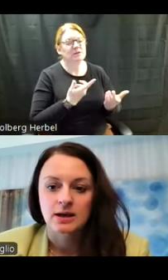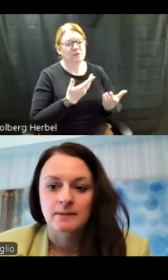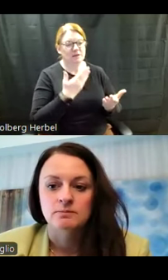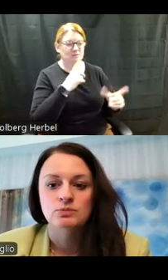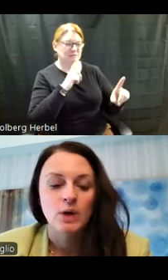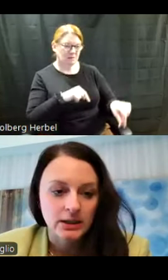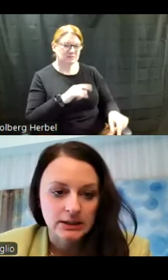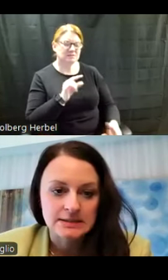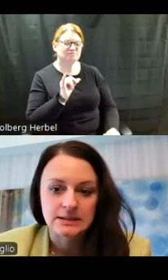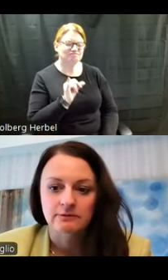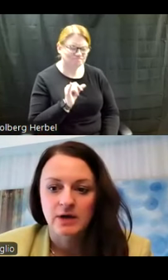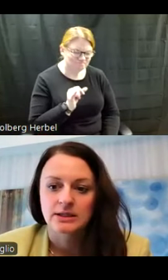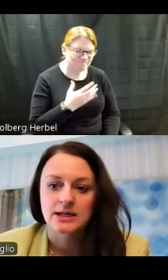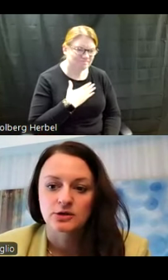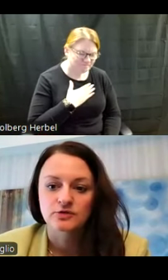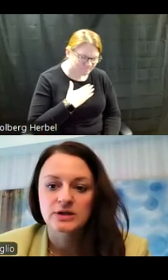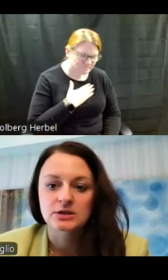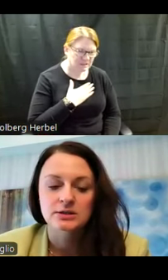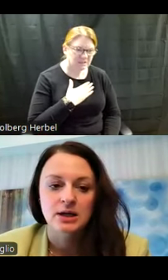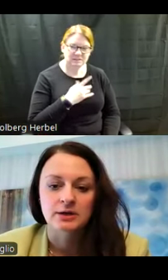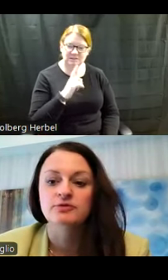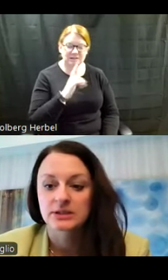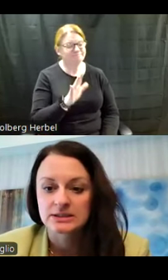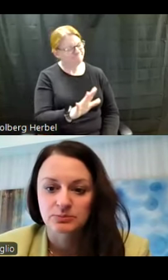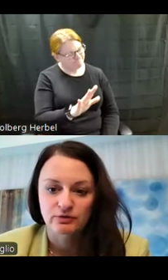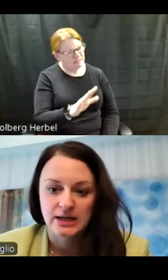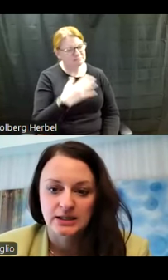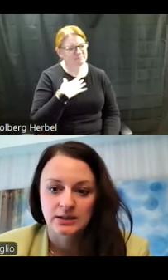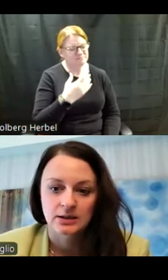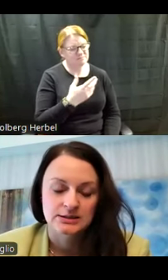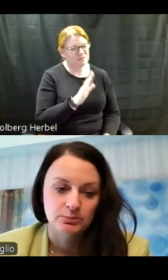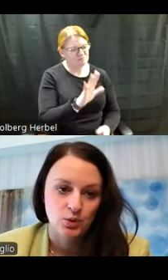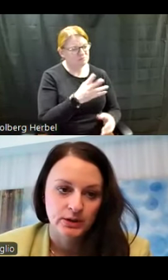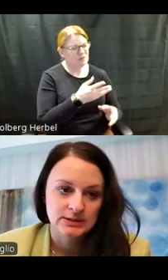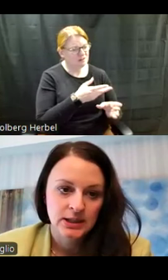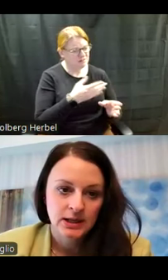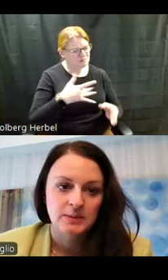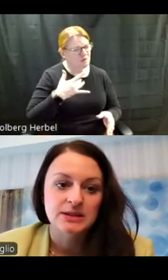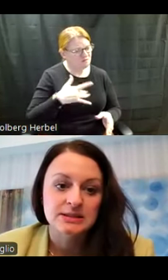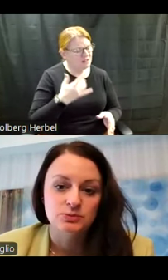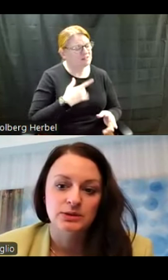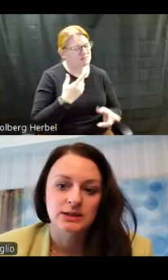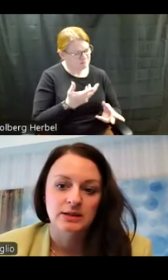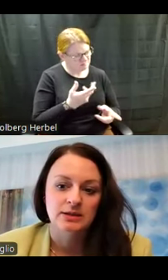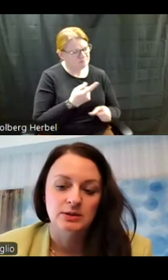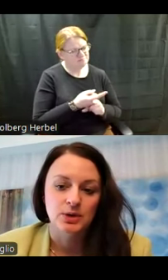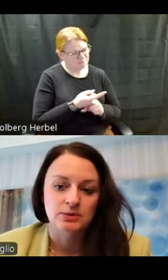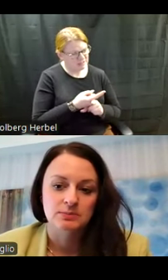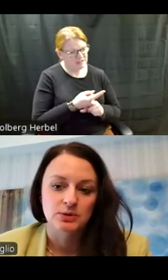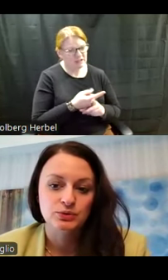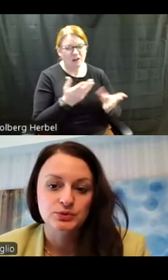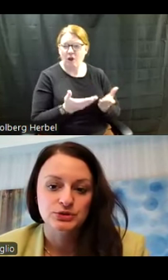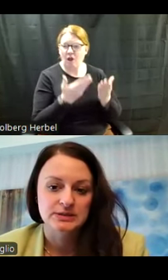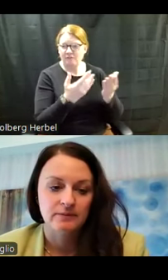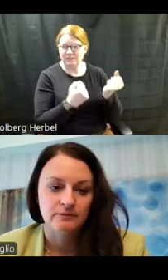responses, recognizing, validating their feelings and providing support. I mean, this is really, I think, probably the